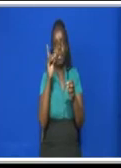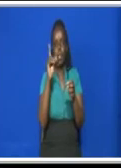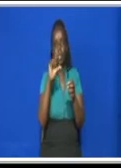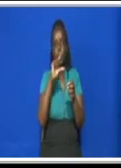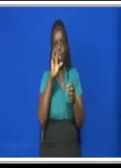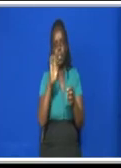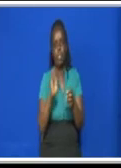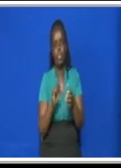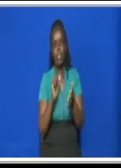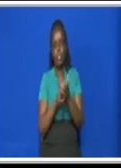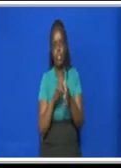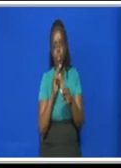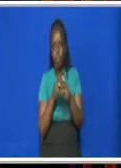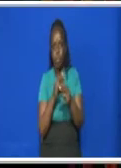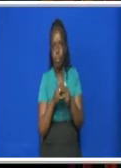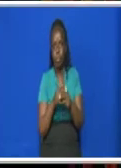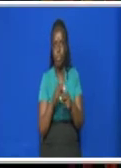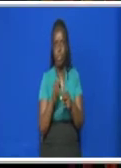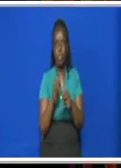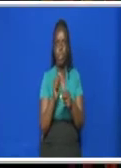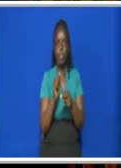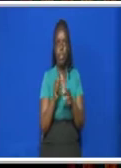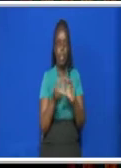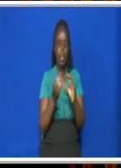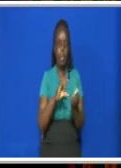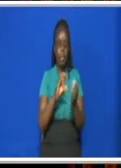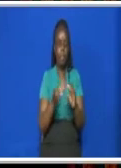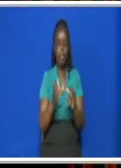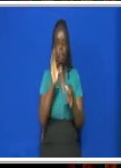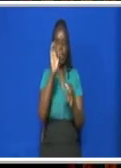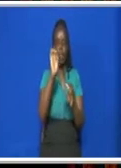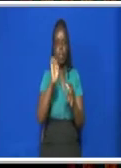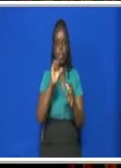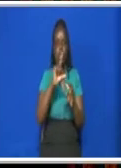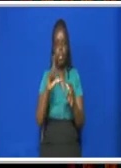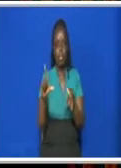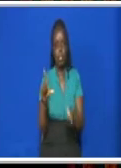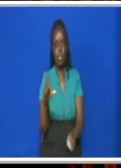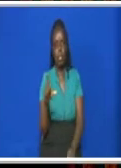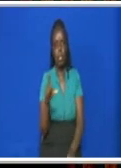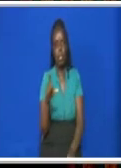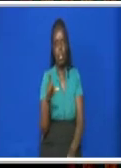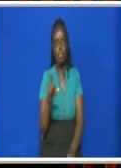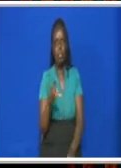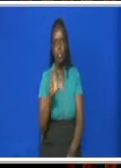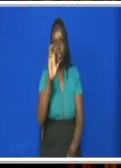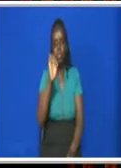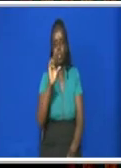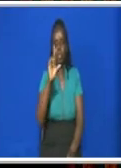That is what you call an electrochemical cell. This is what we call